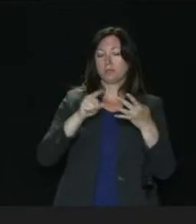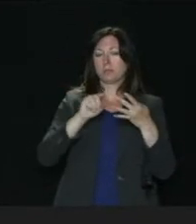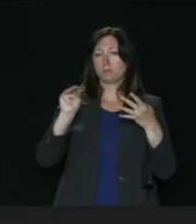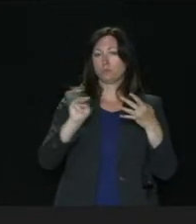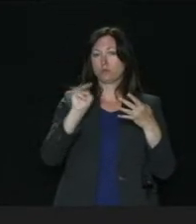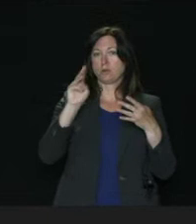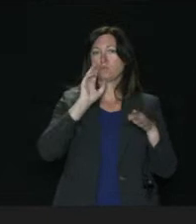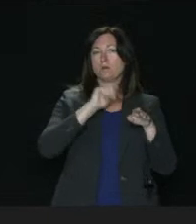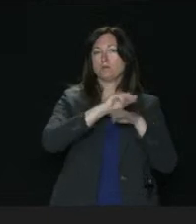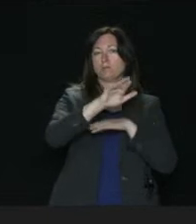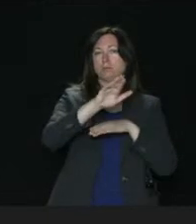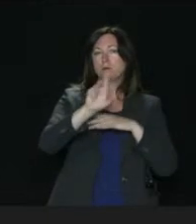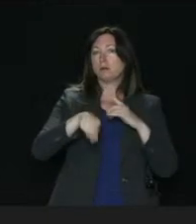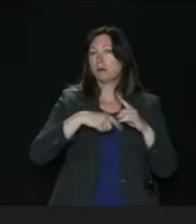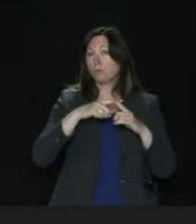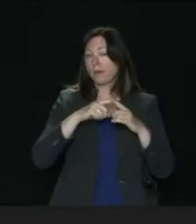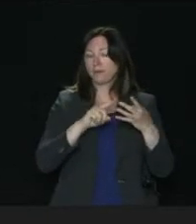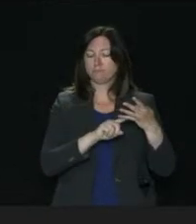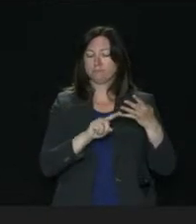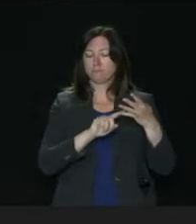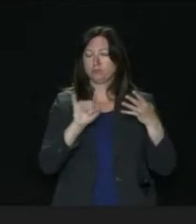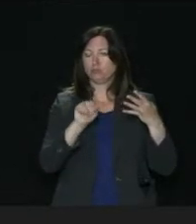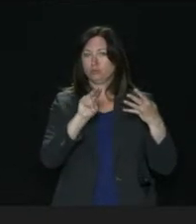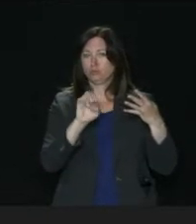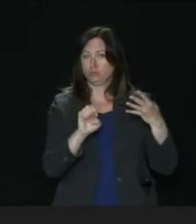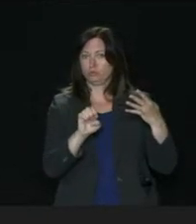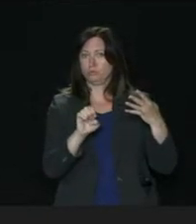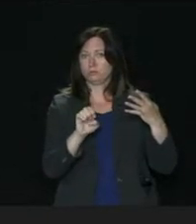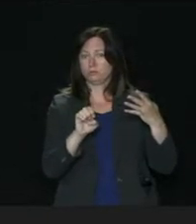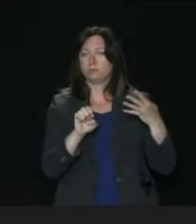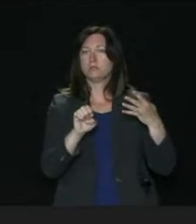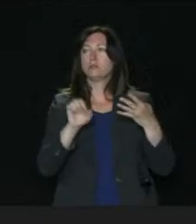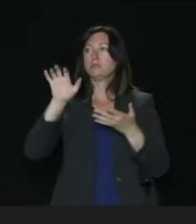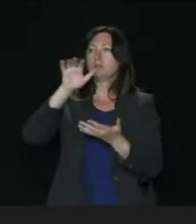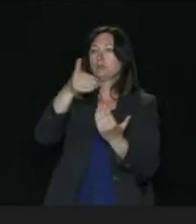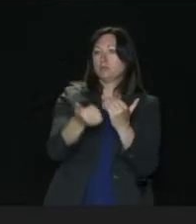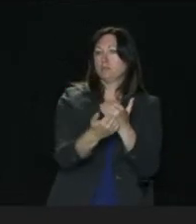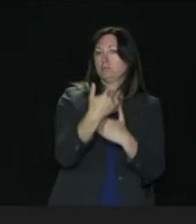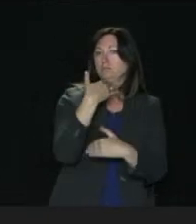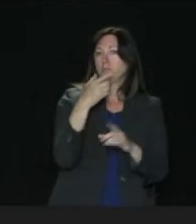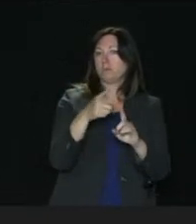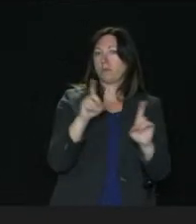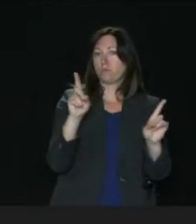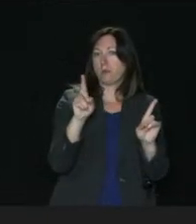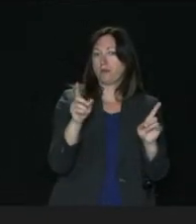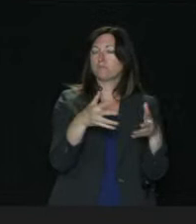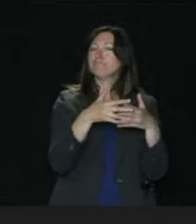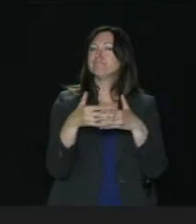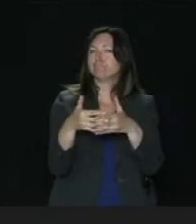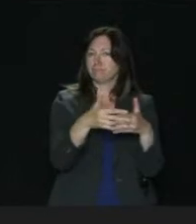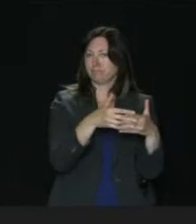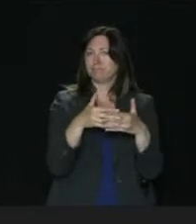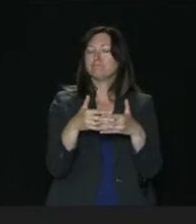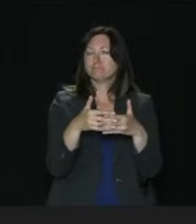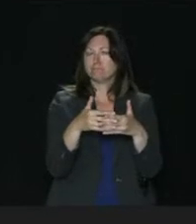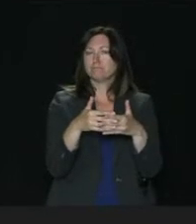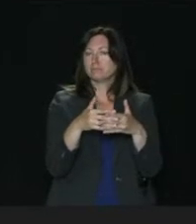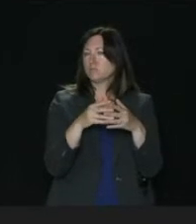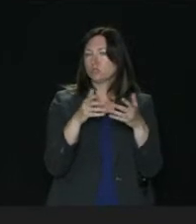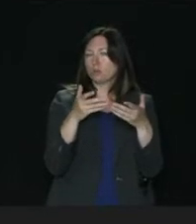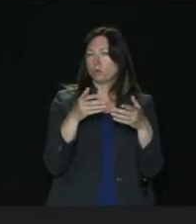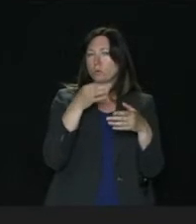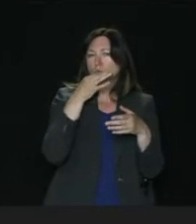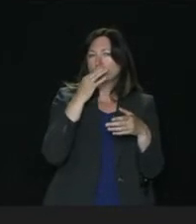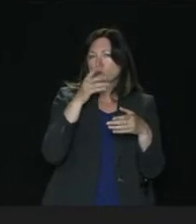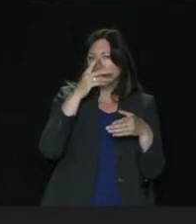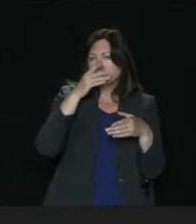month. These shipments will be coming from the United States, and we are working to finalize regulatory